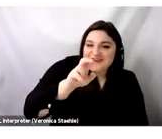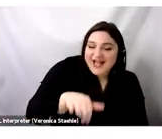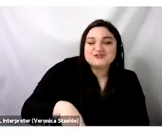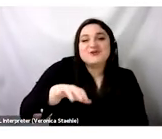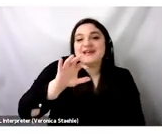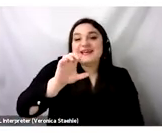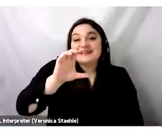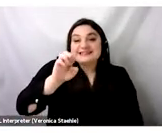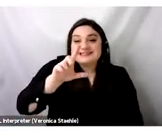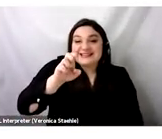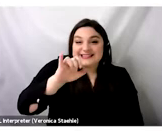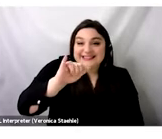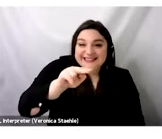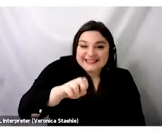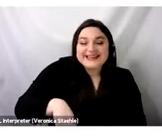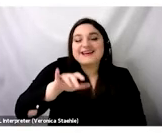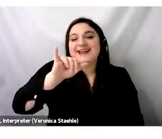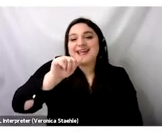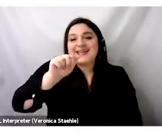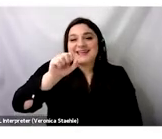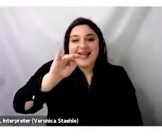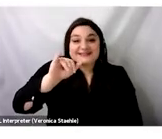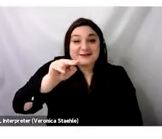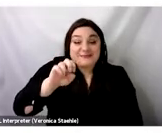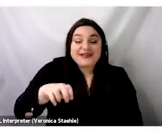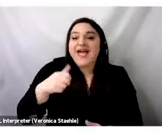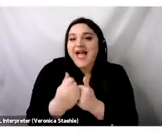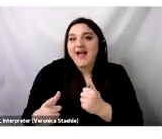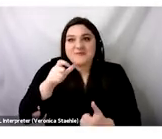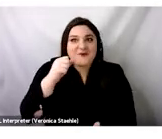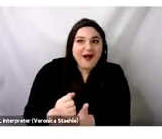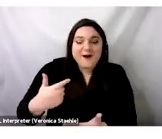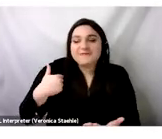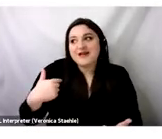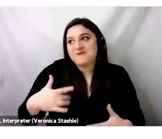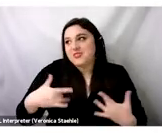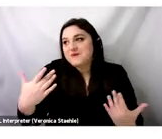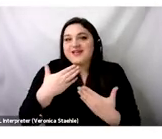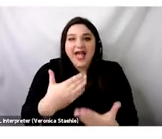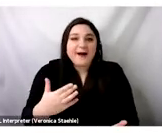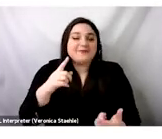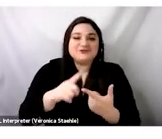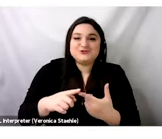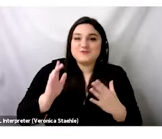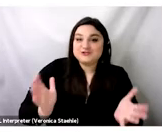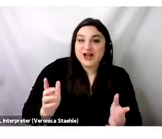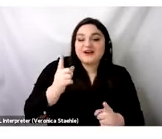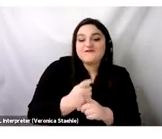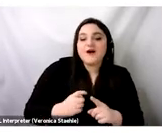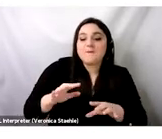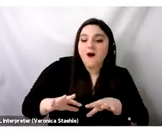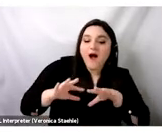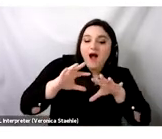Yasmin, everyone who has helped me out. And I'm really excited to be talking from occupied Lenape,